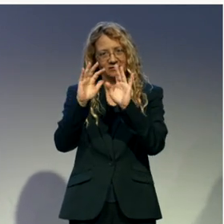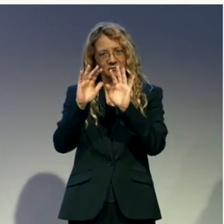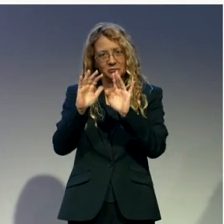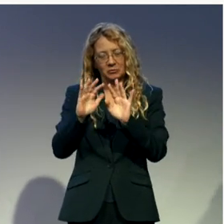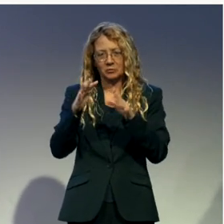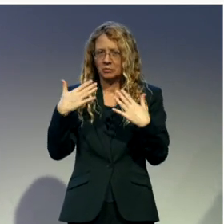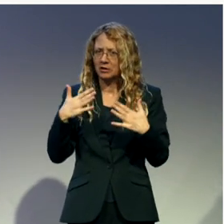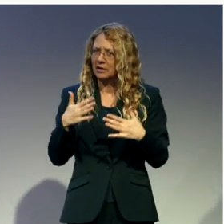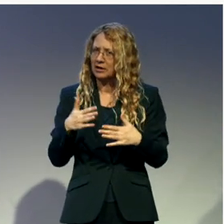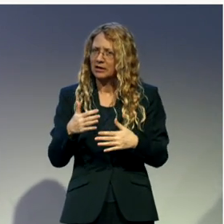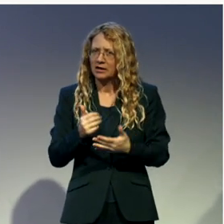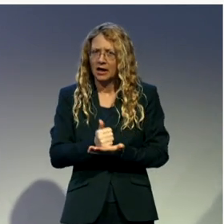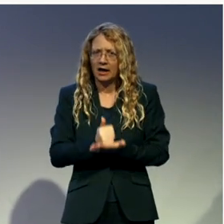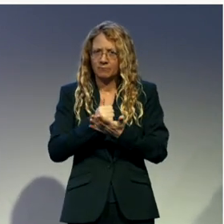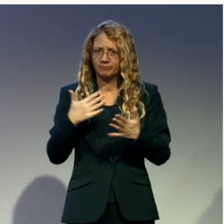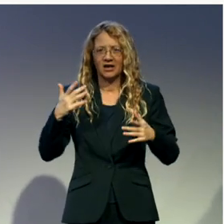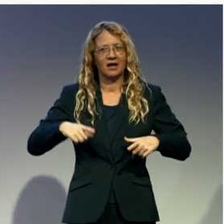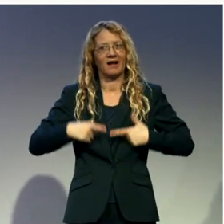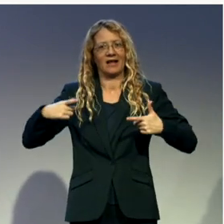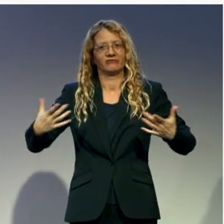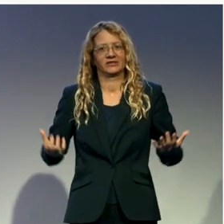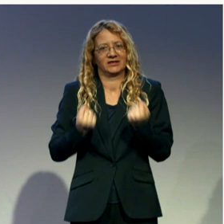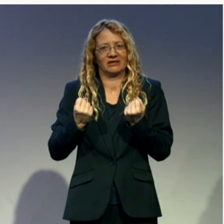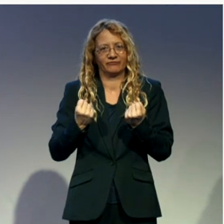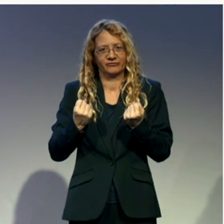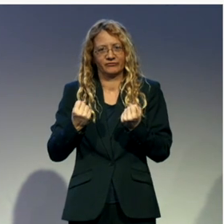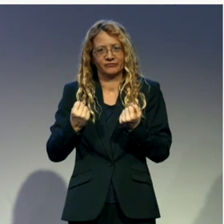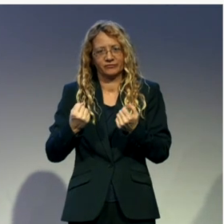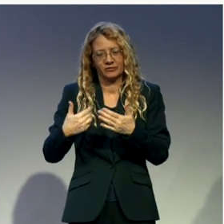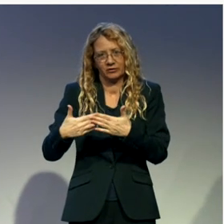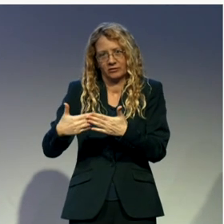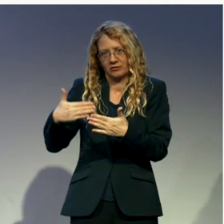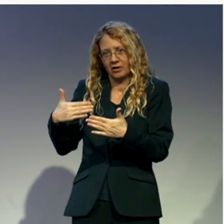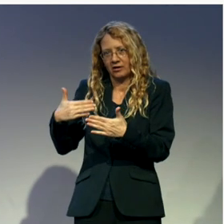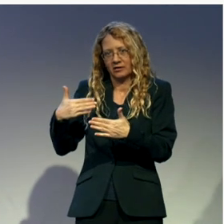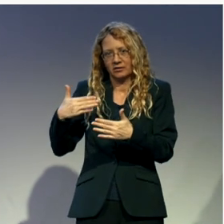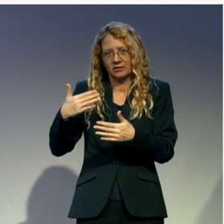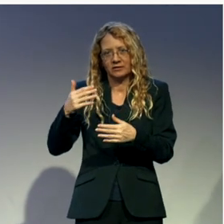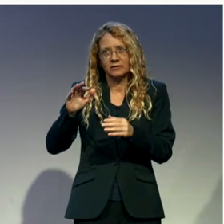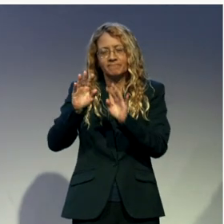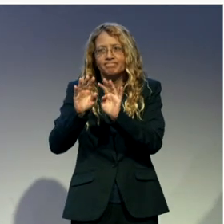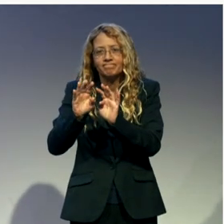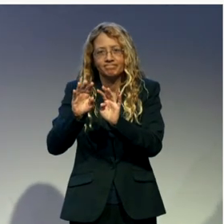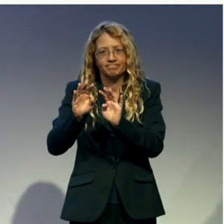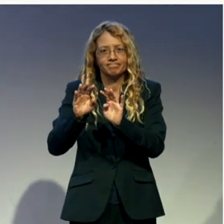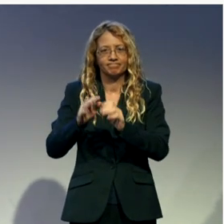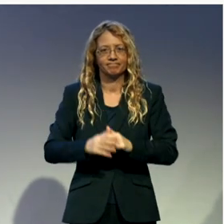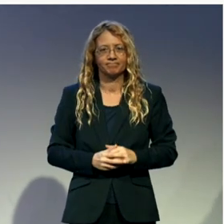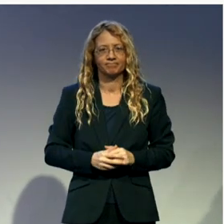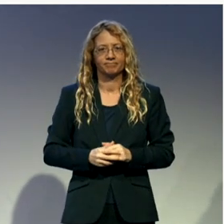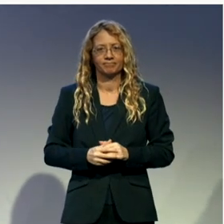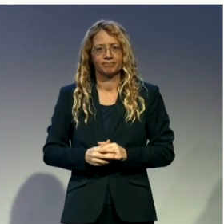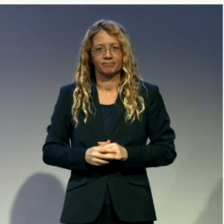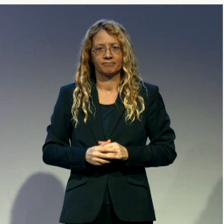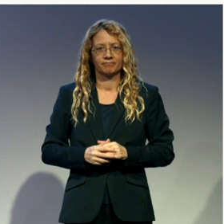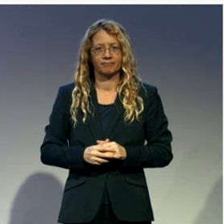lives because of this early detection in a stage where maybe technical examination wouldn't even find the